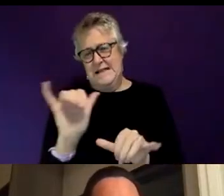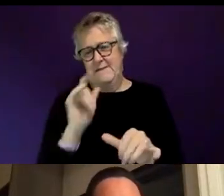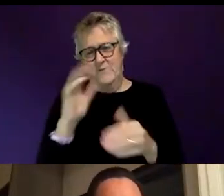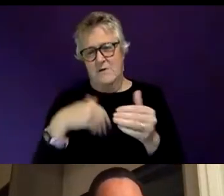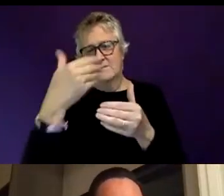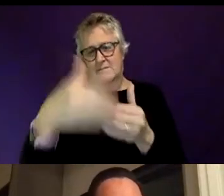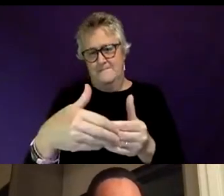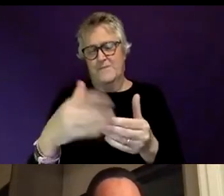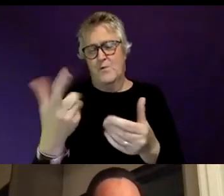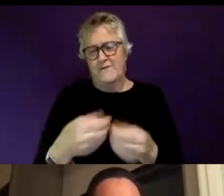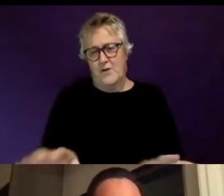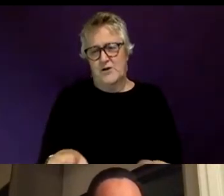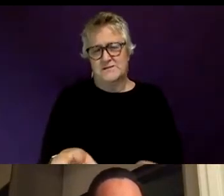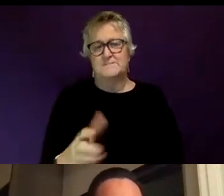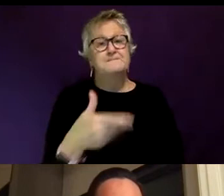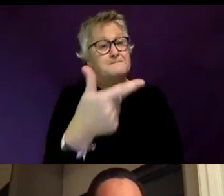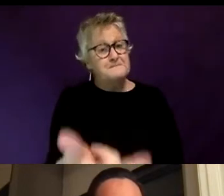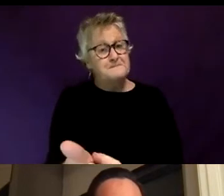that we have lost in recent election cycles.